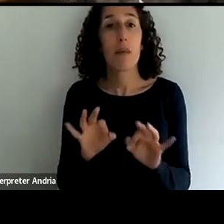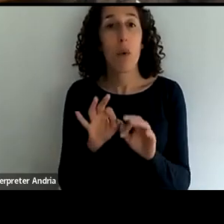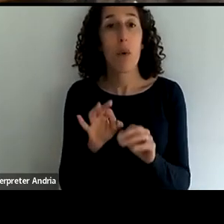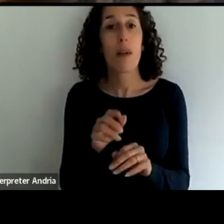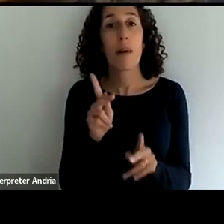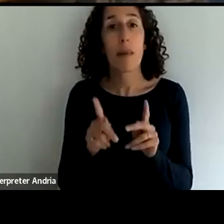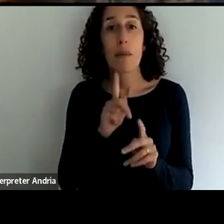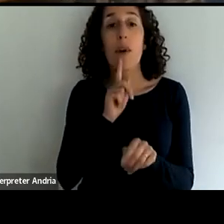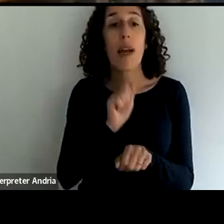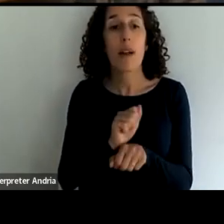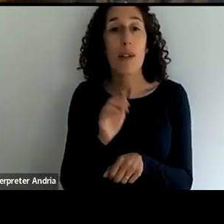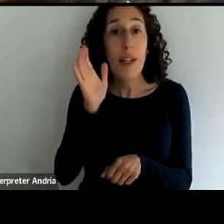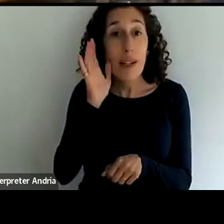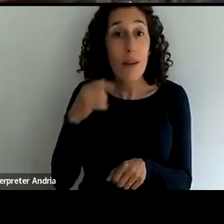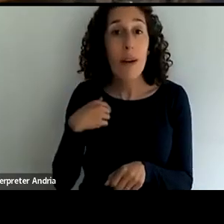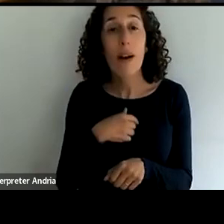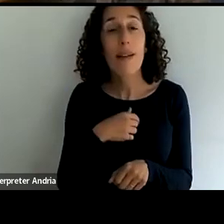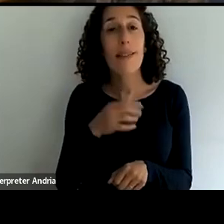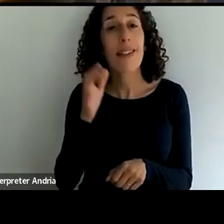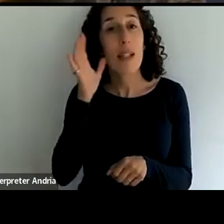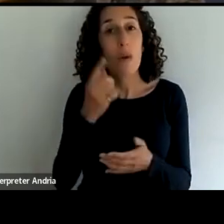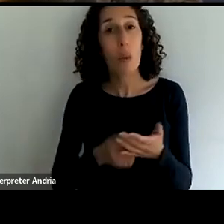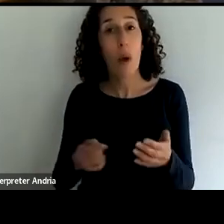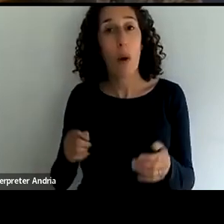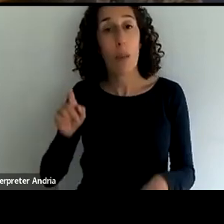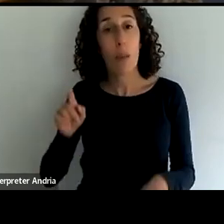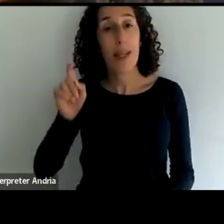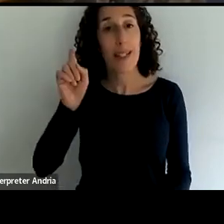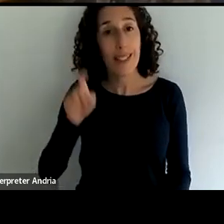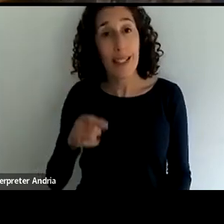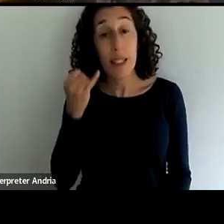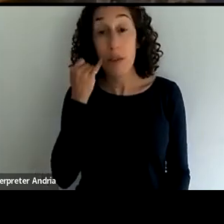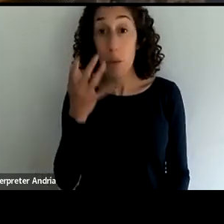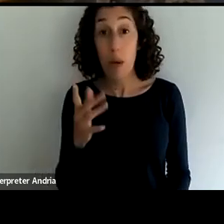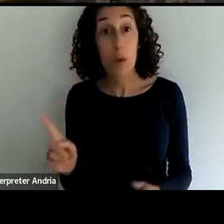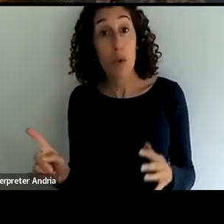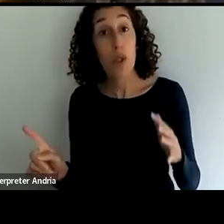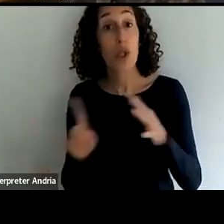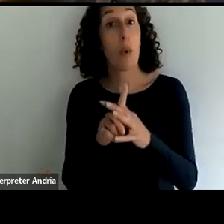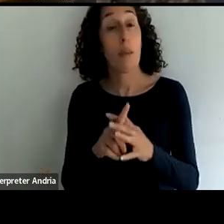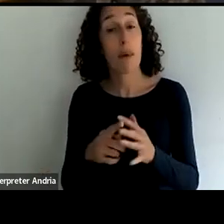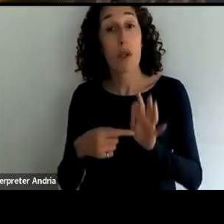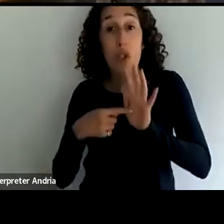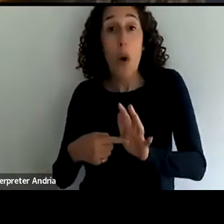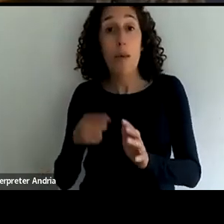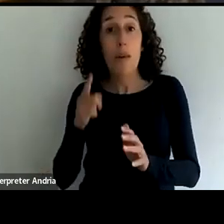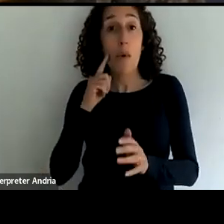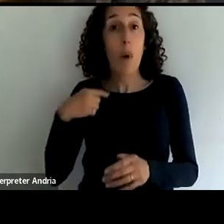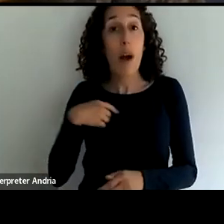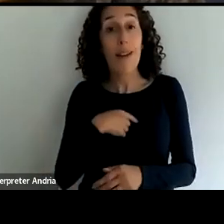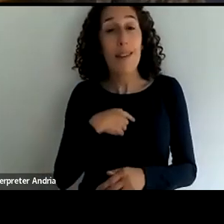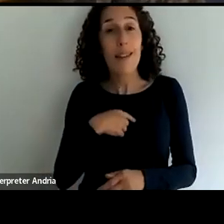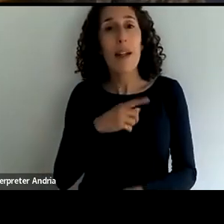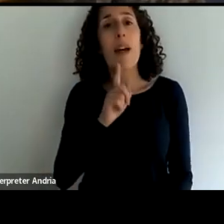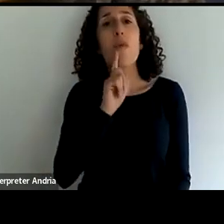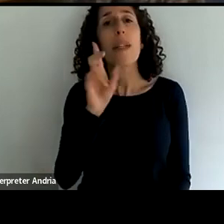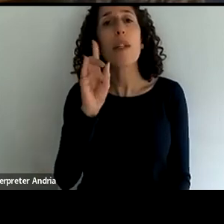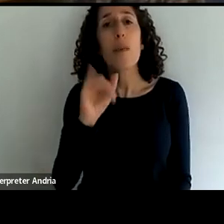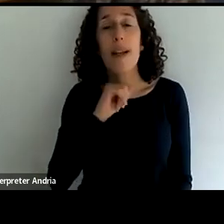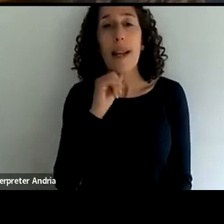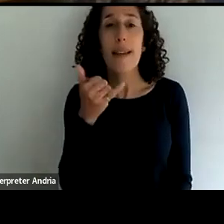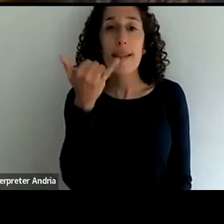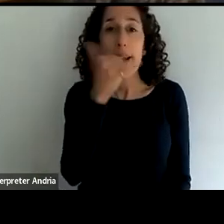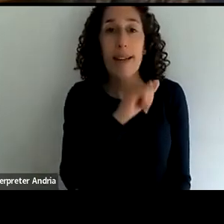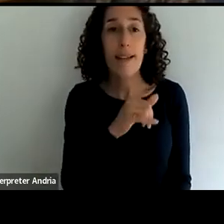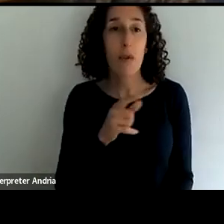and hear what we need, right? It's like, if you want to show up for us, really show up. Don't do this nonsense of like, oh, you know, I